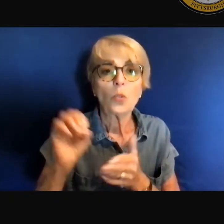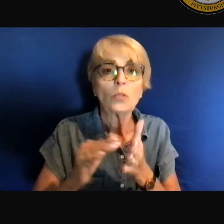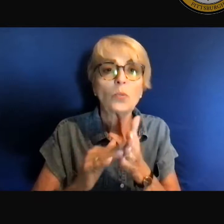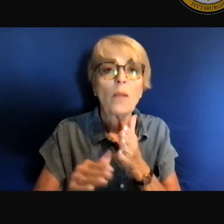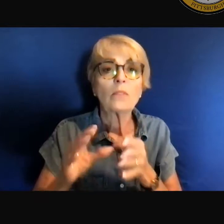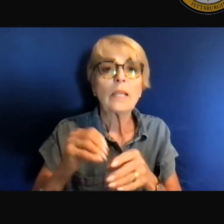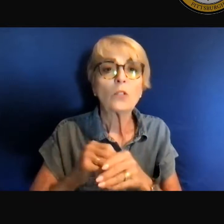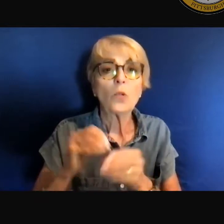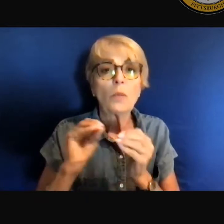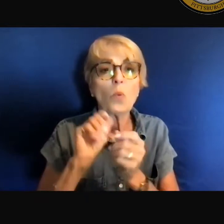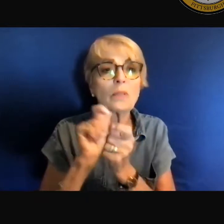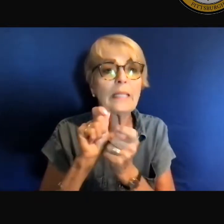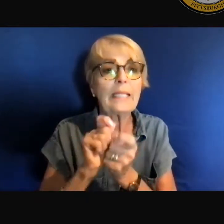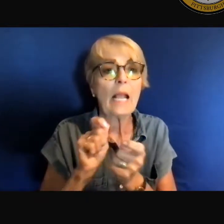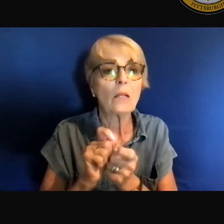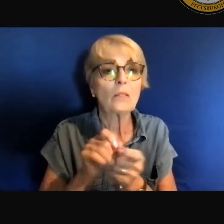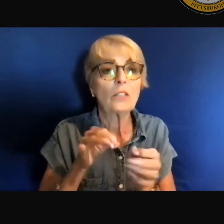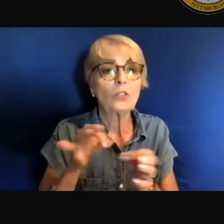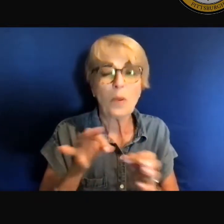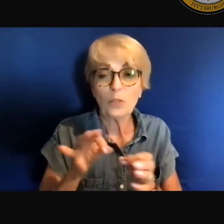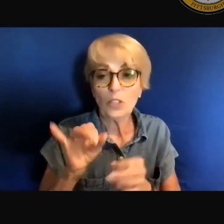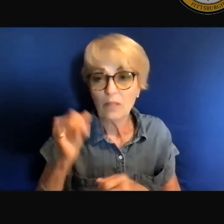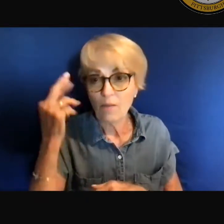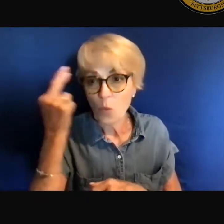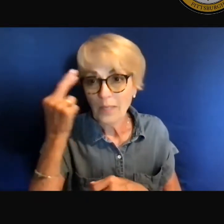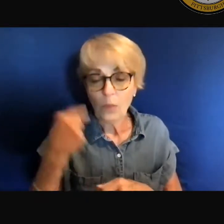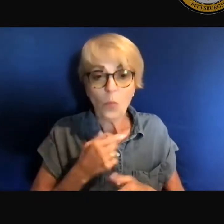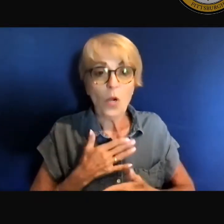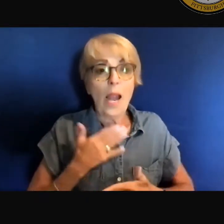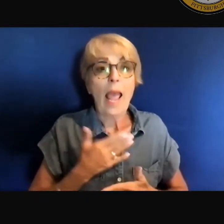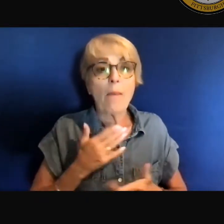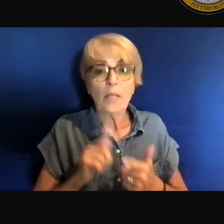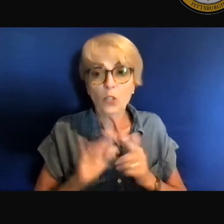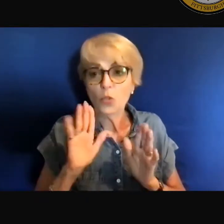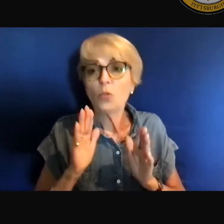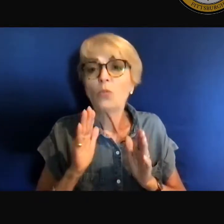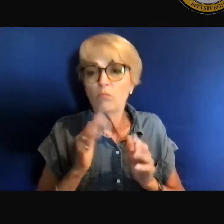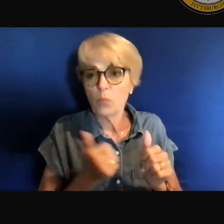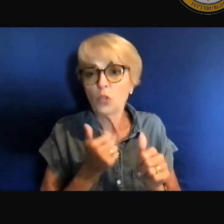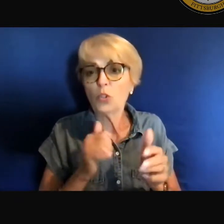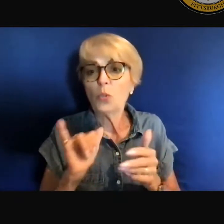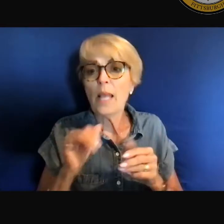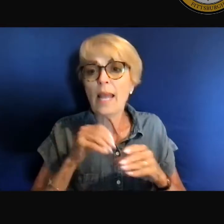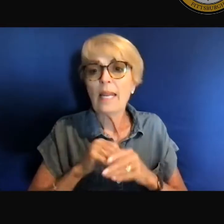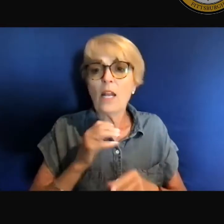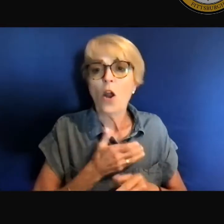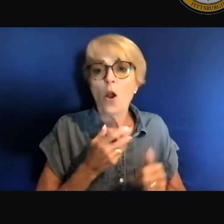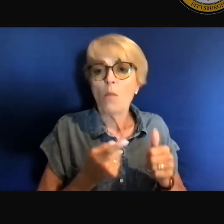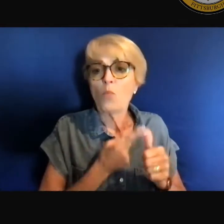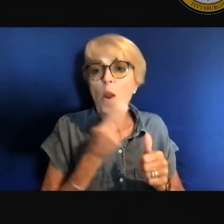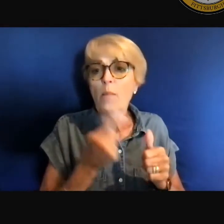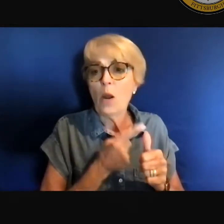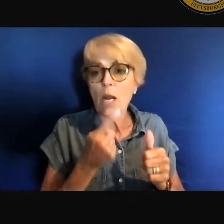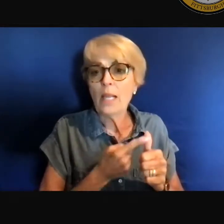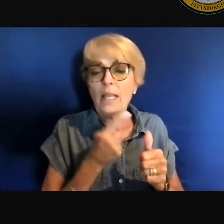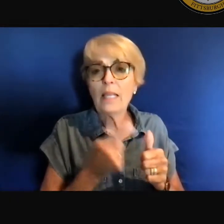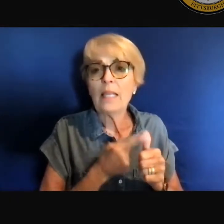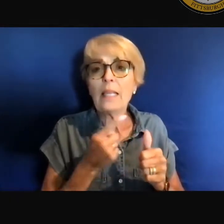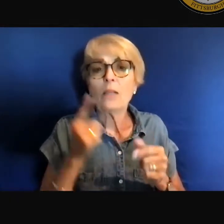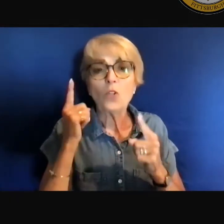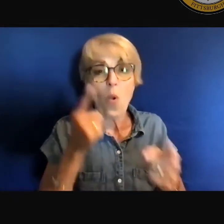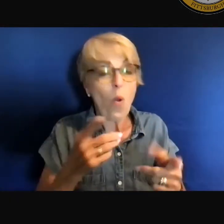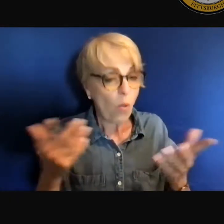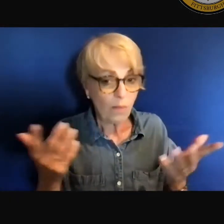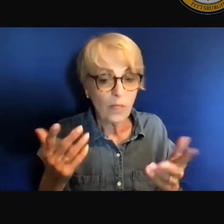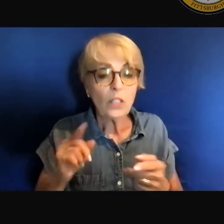reasoning. Again, we are happy to pursue that. Again, our primary goal would be